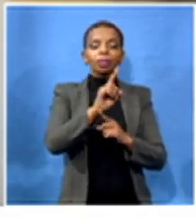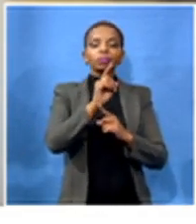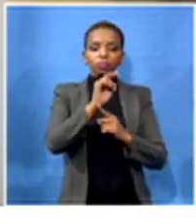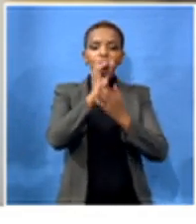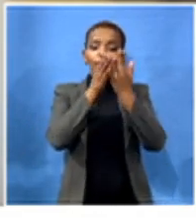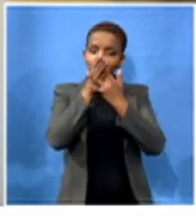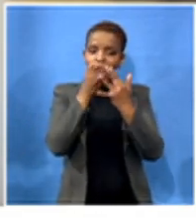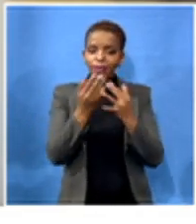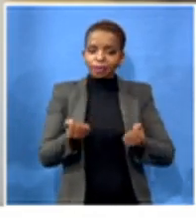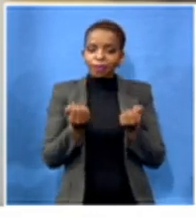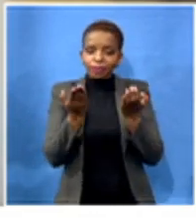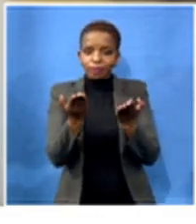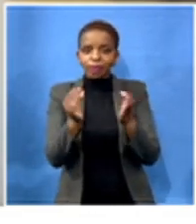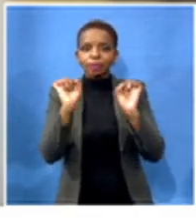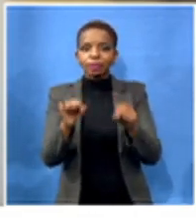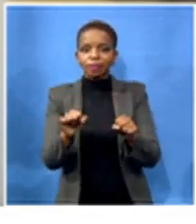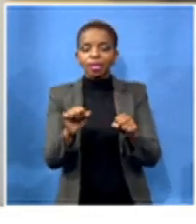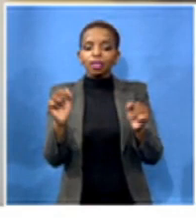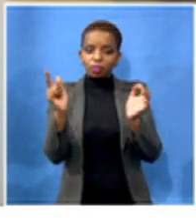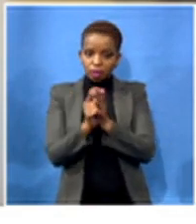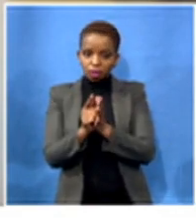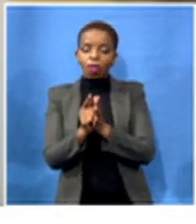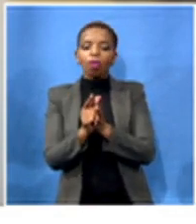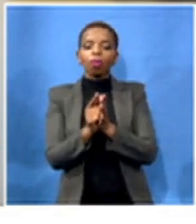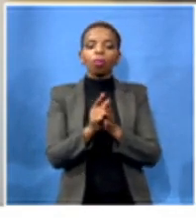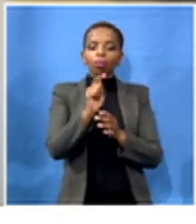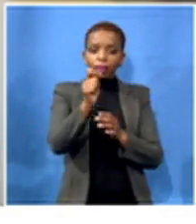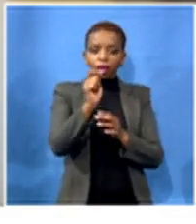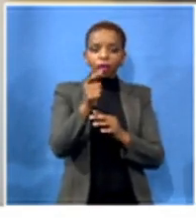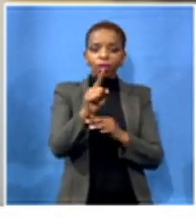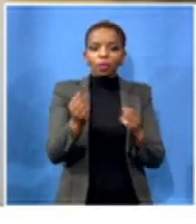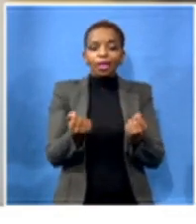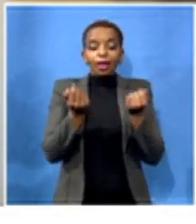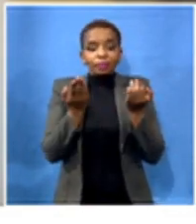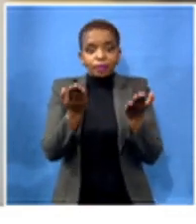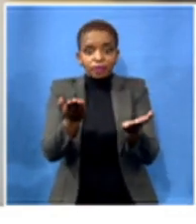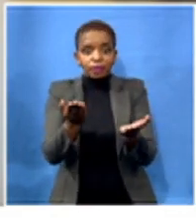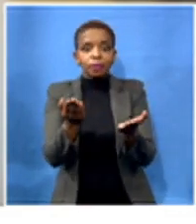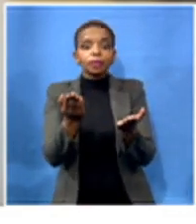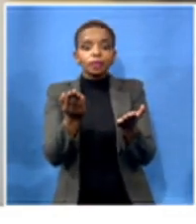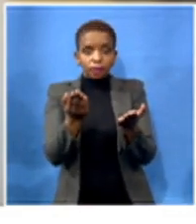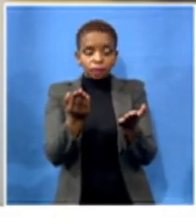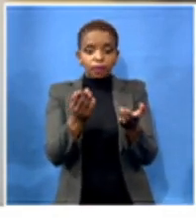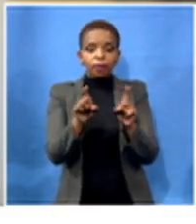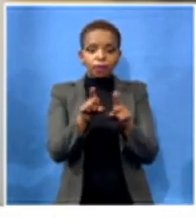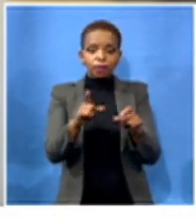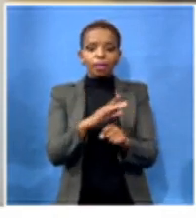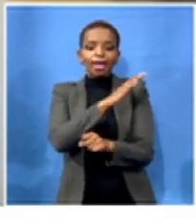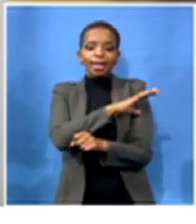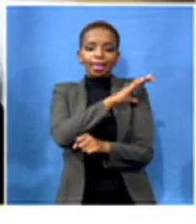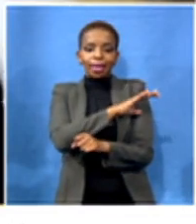services and the scheme is obliged by law to pay for certain services that are deemed to be clinically